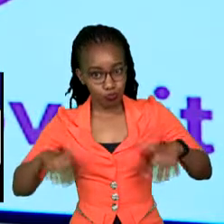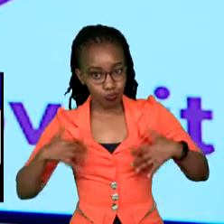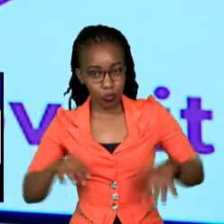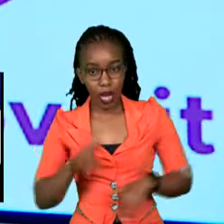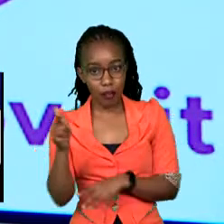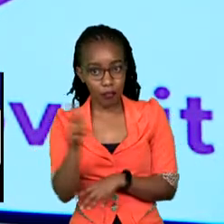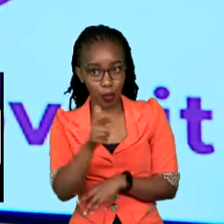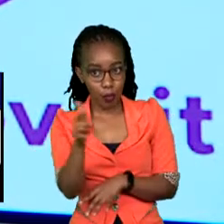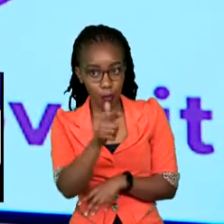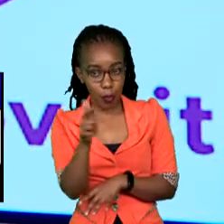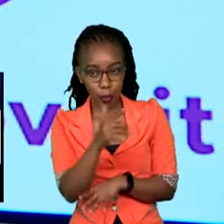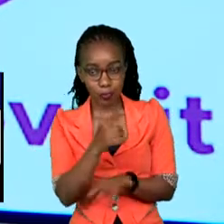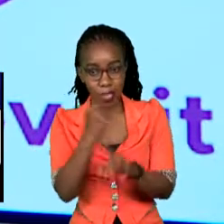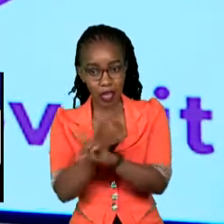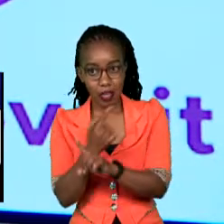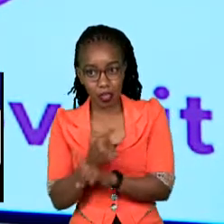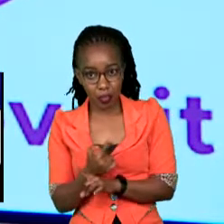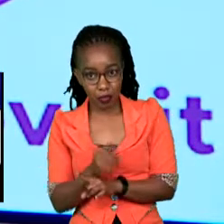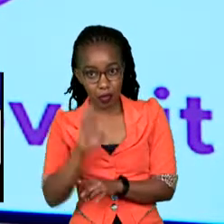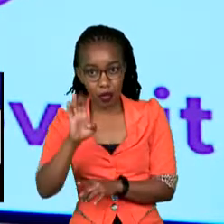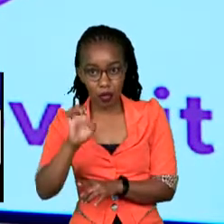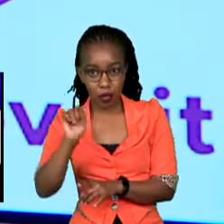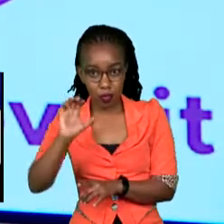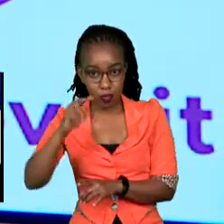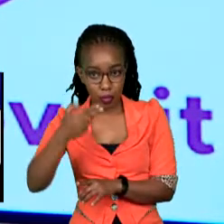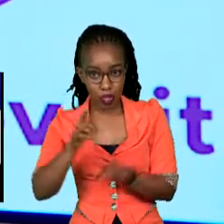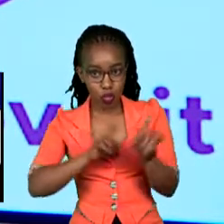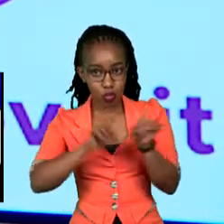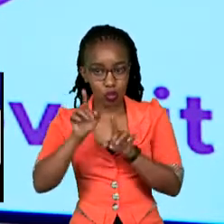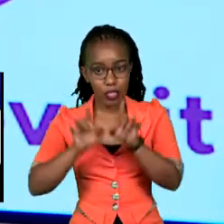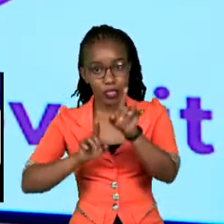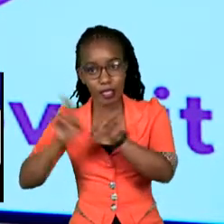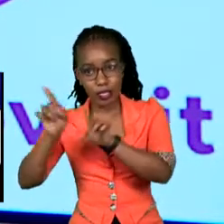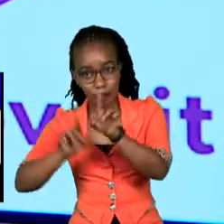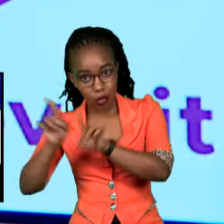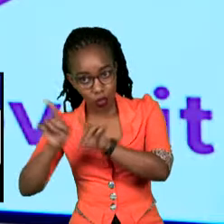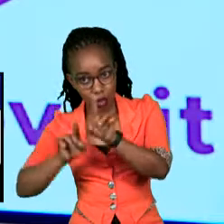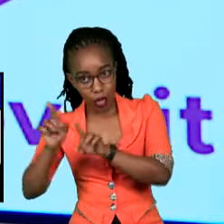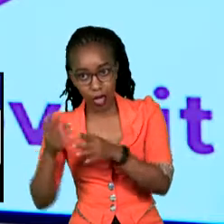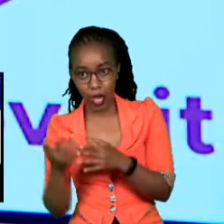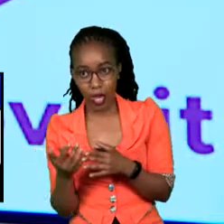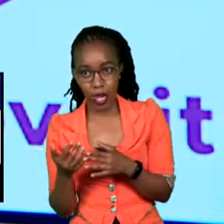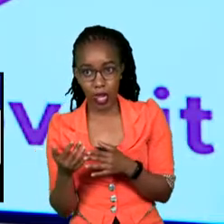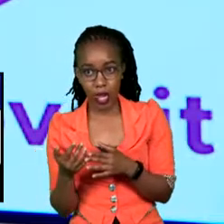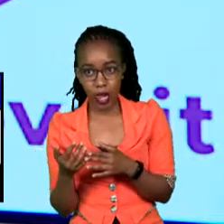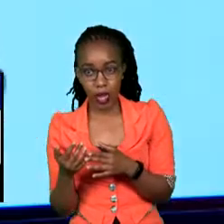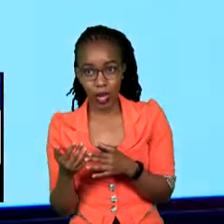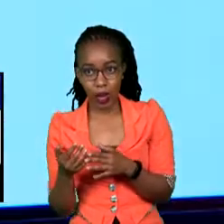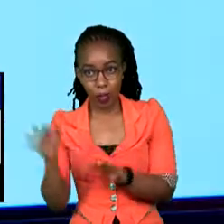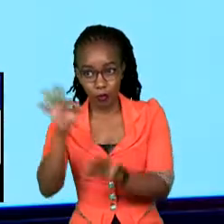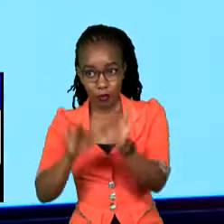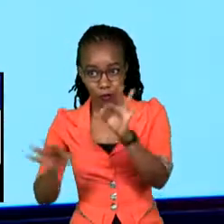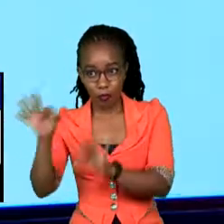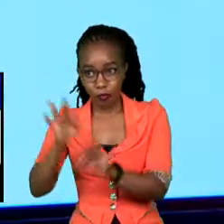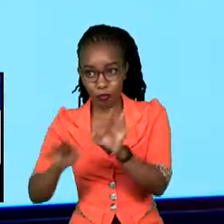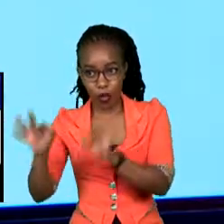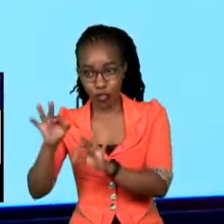different aspects of tourism. Beach tourism is there, safari tourism is there. We're now talking about fashion tourism.